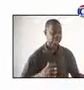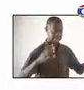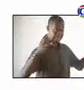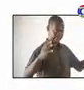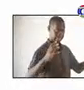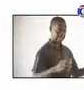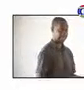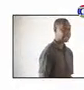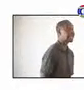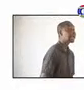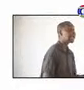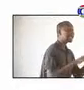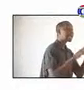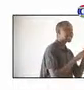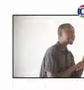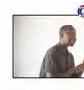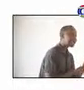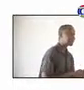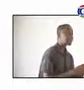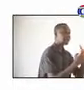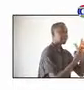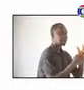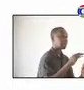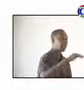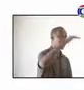Examine the example above.